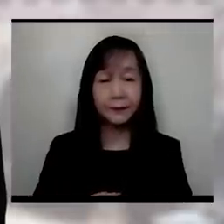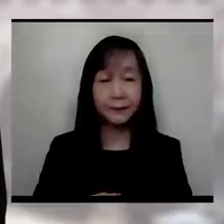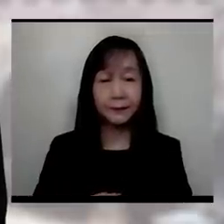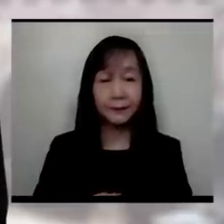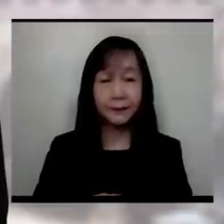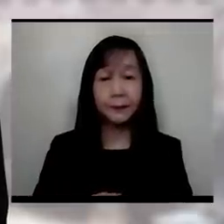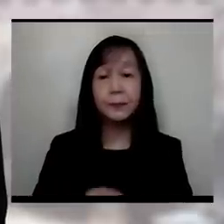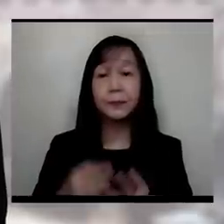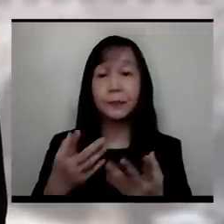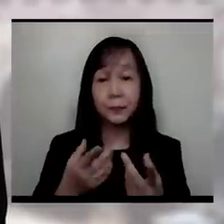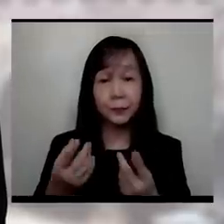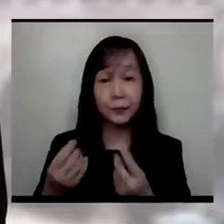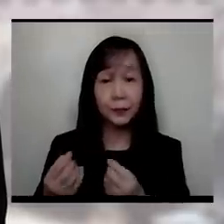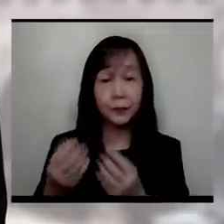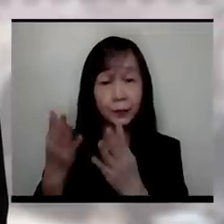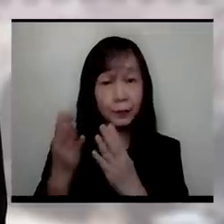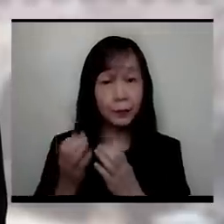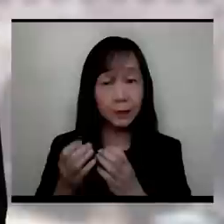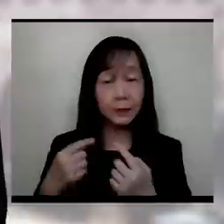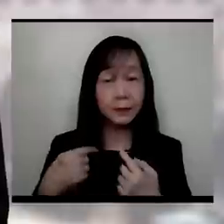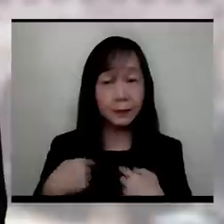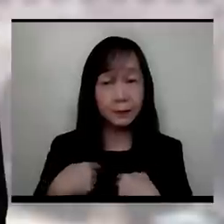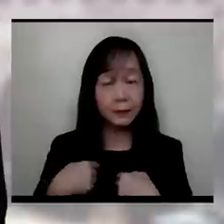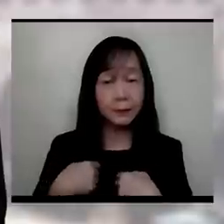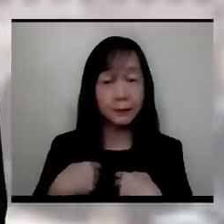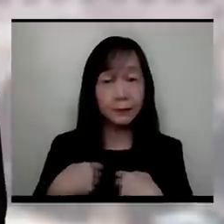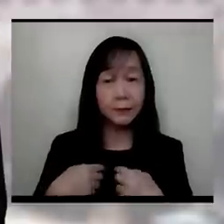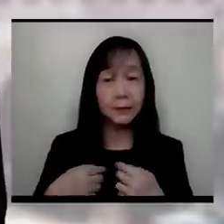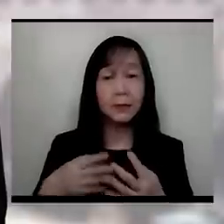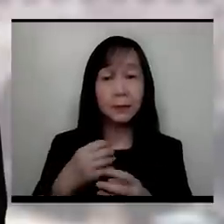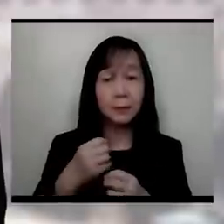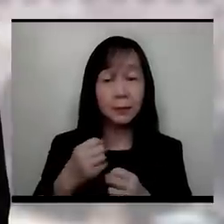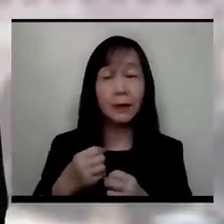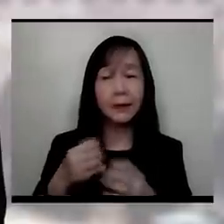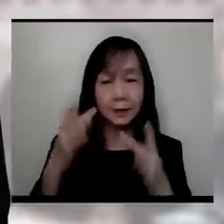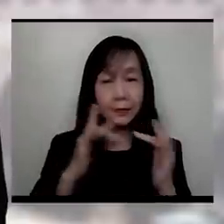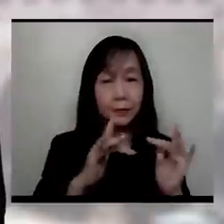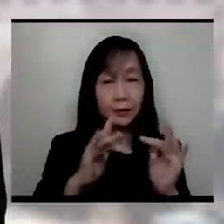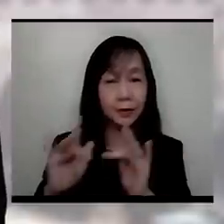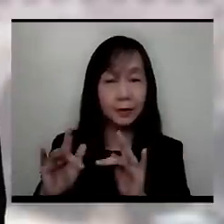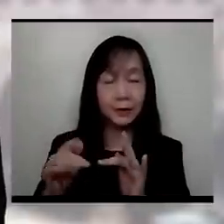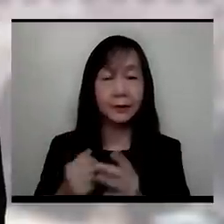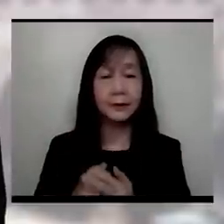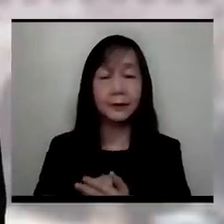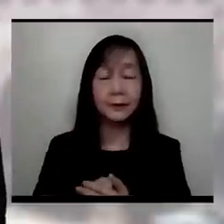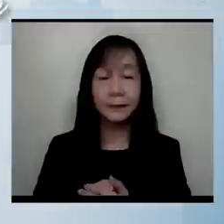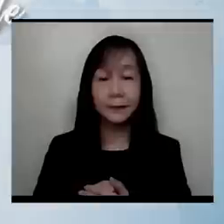Will you want me To own you again? That's mercy